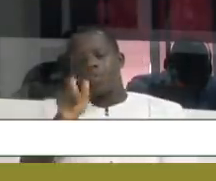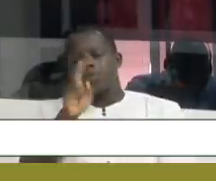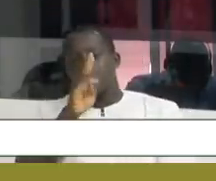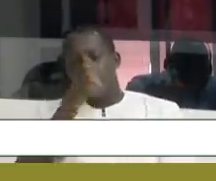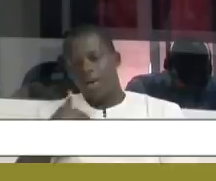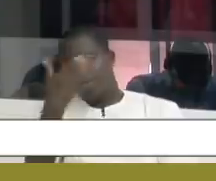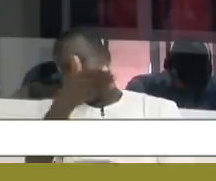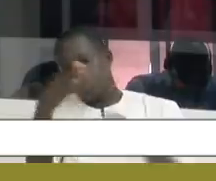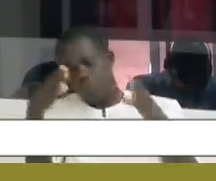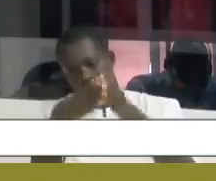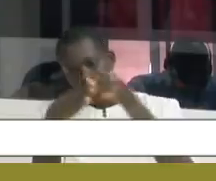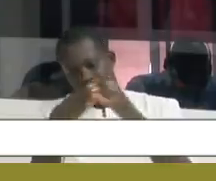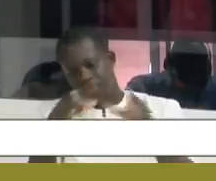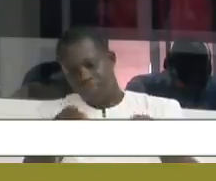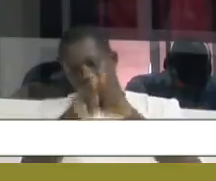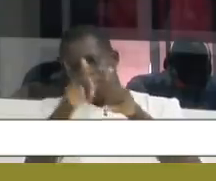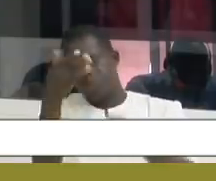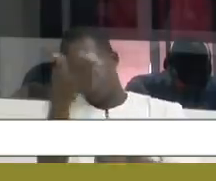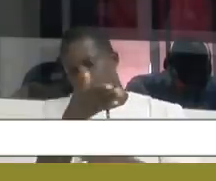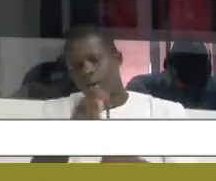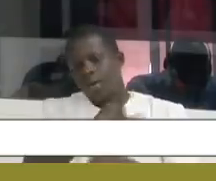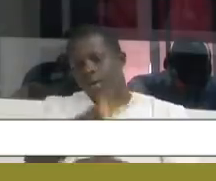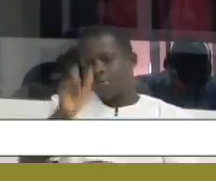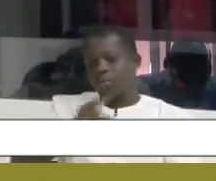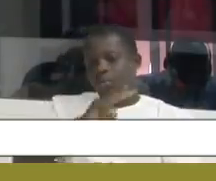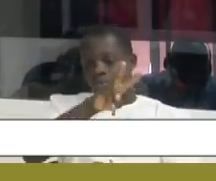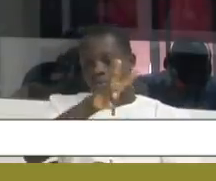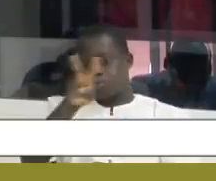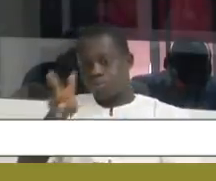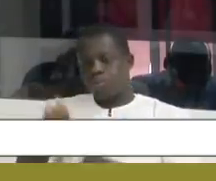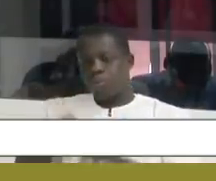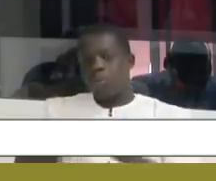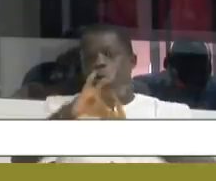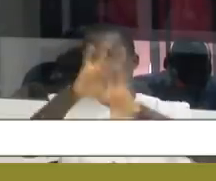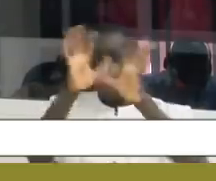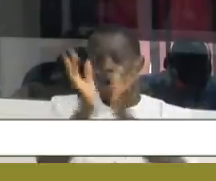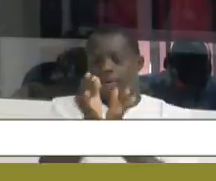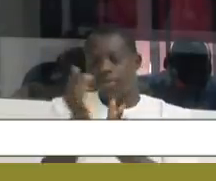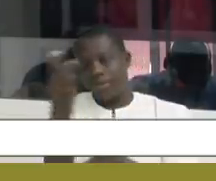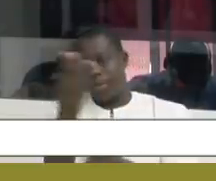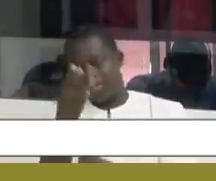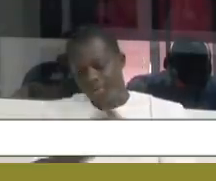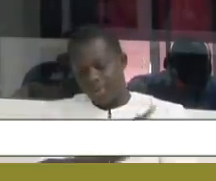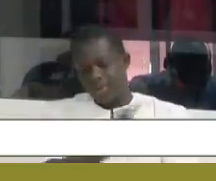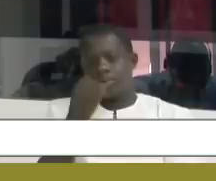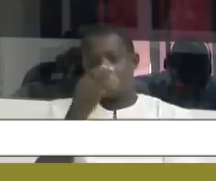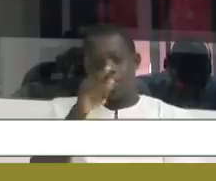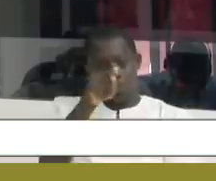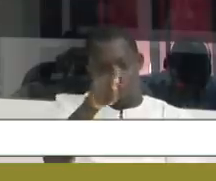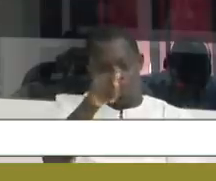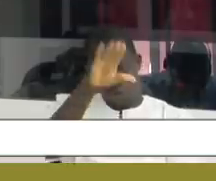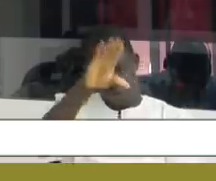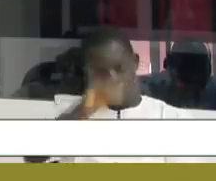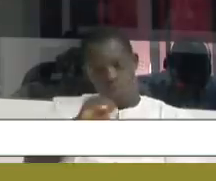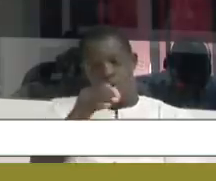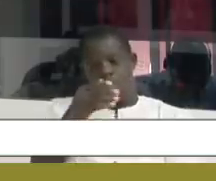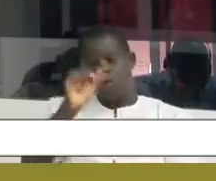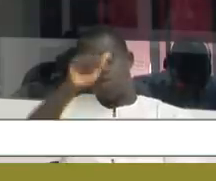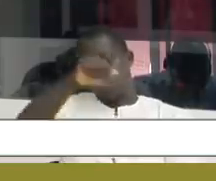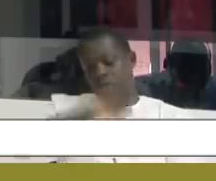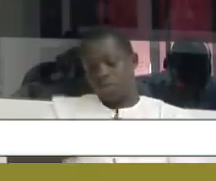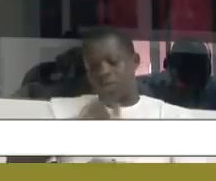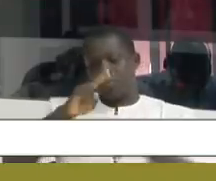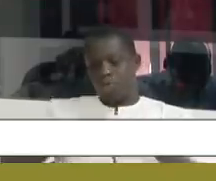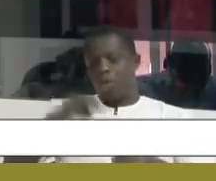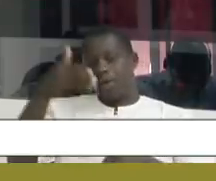during the interrogation, and the spectator, all three of them say you did it. And you sat there and saying,